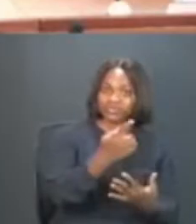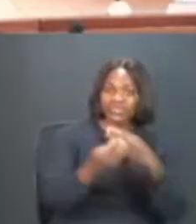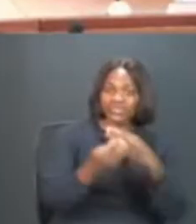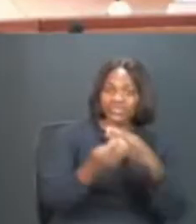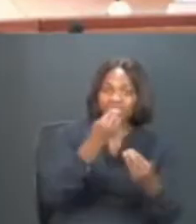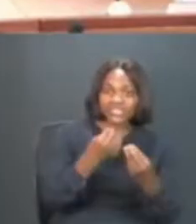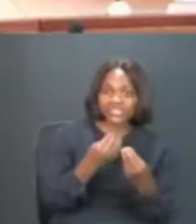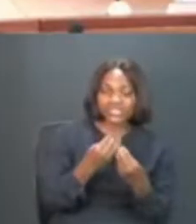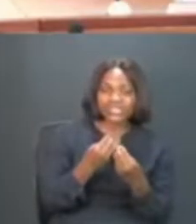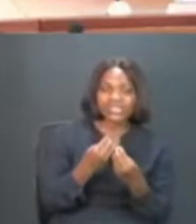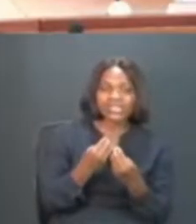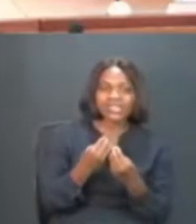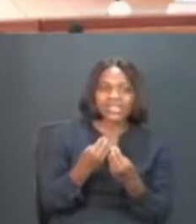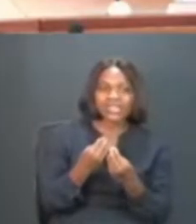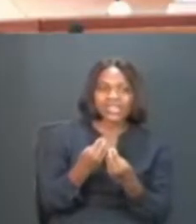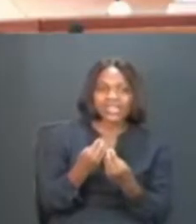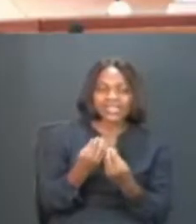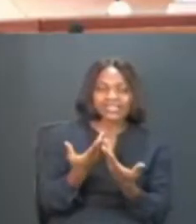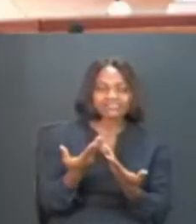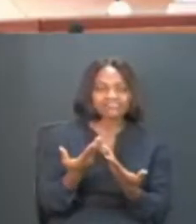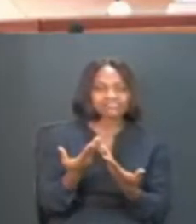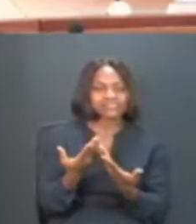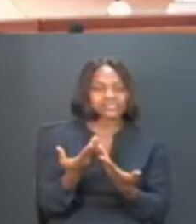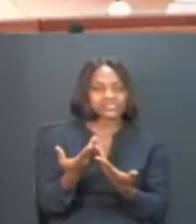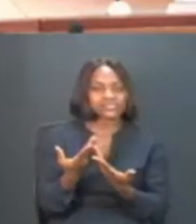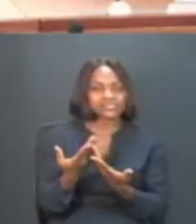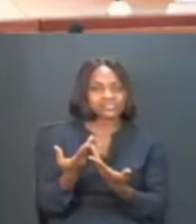eat and the sudden